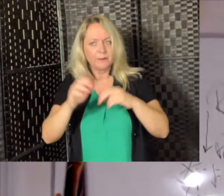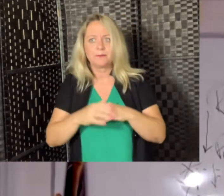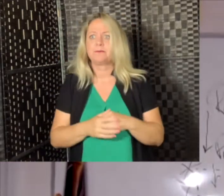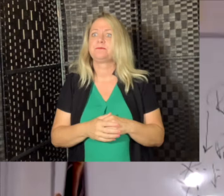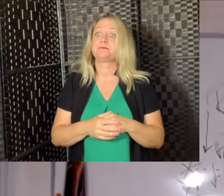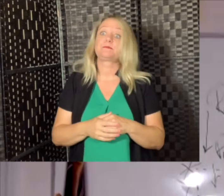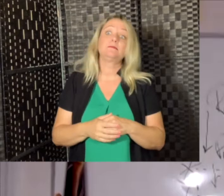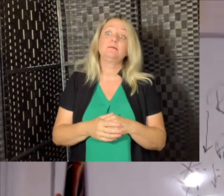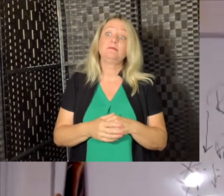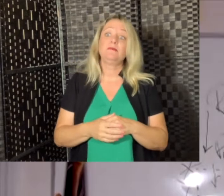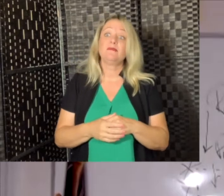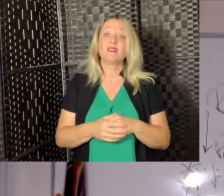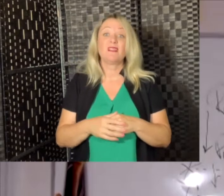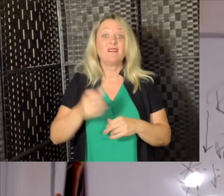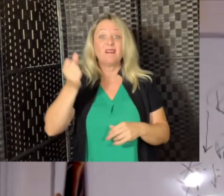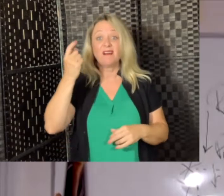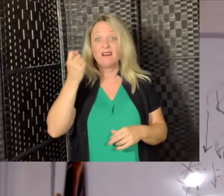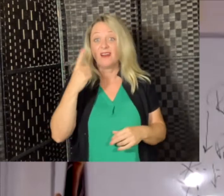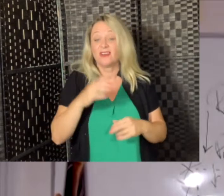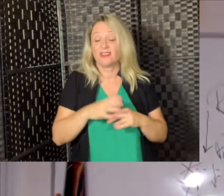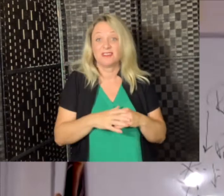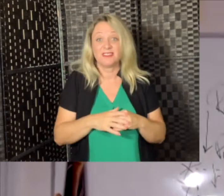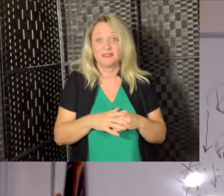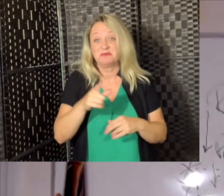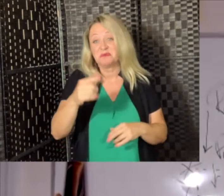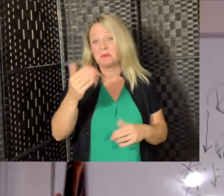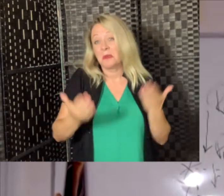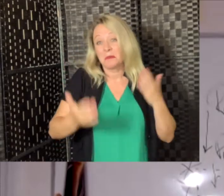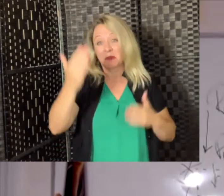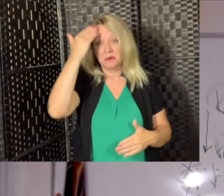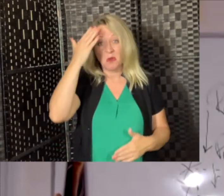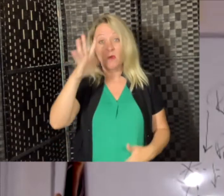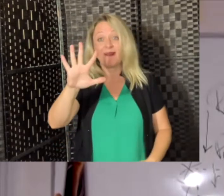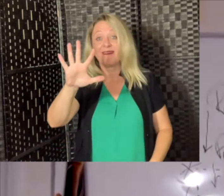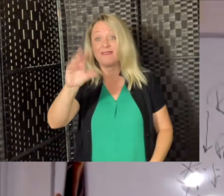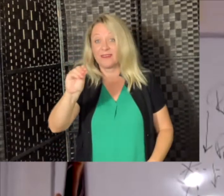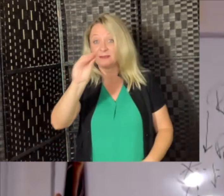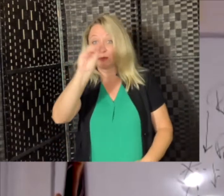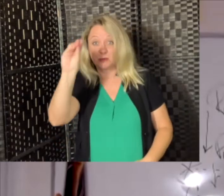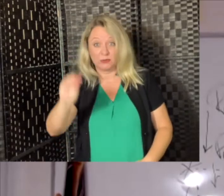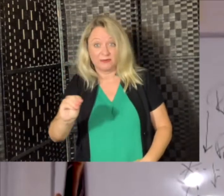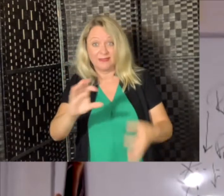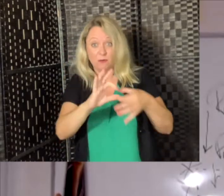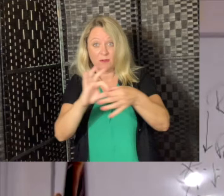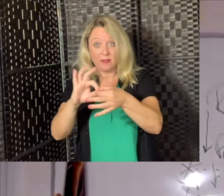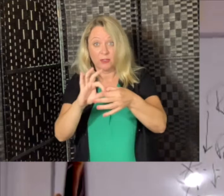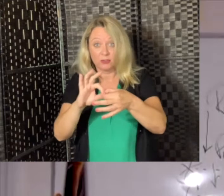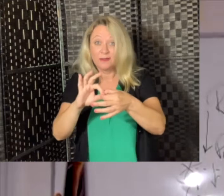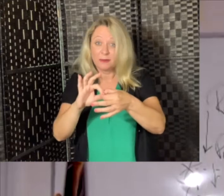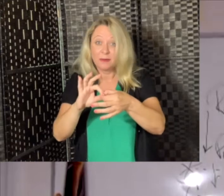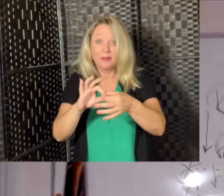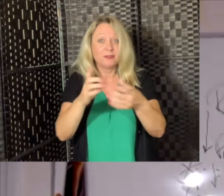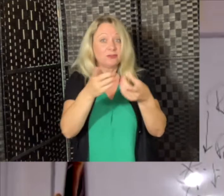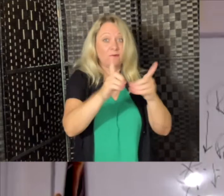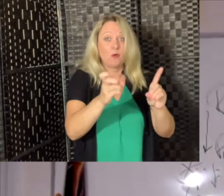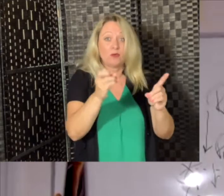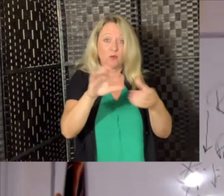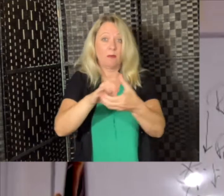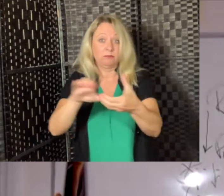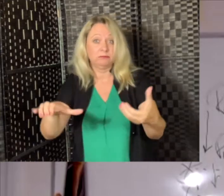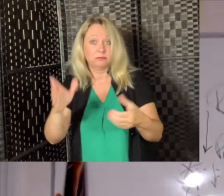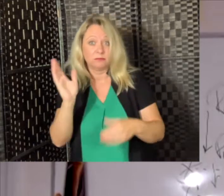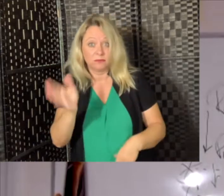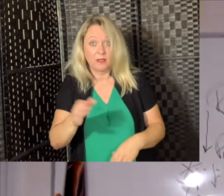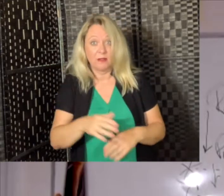that 50% of relationships end in divorce or breakup because they get to the power